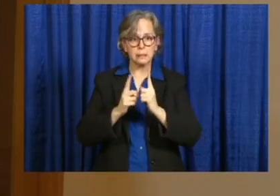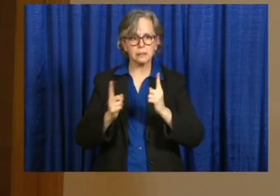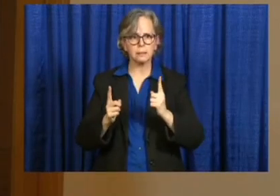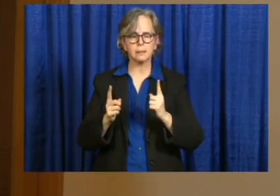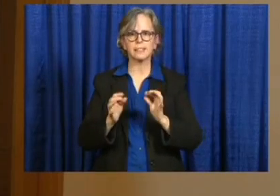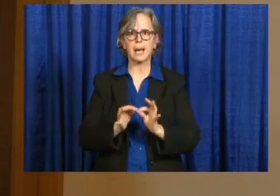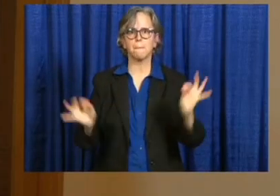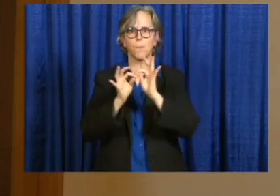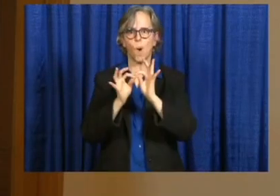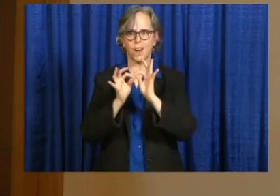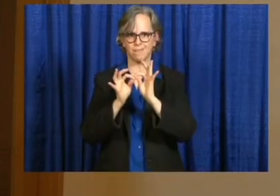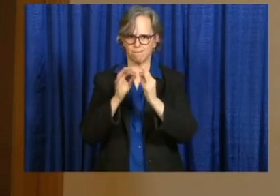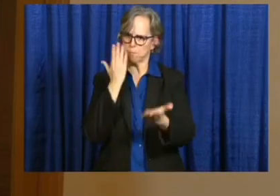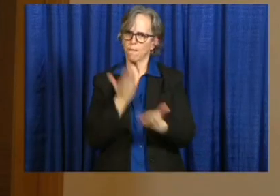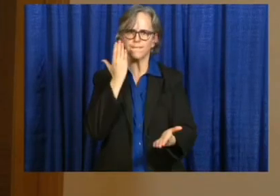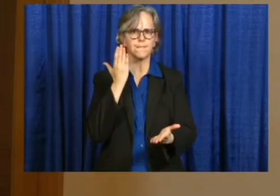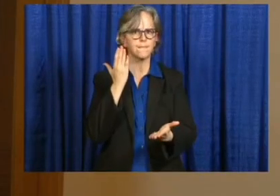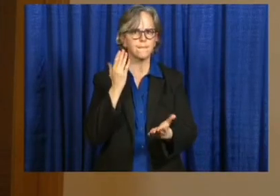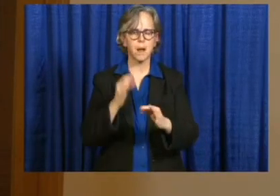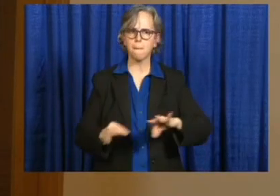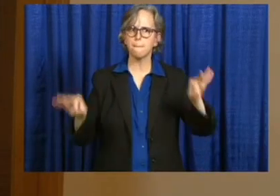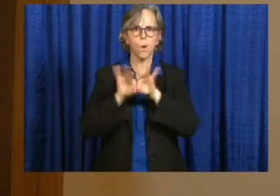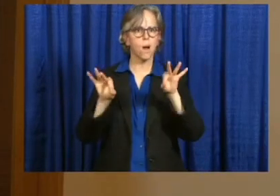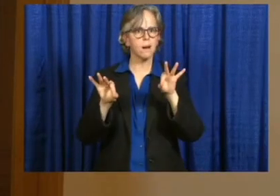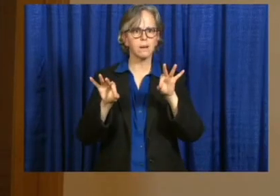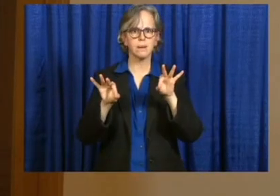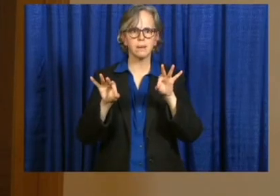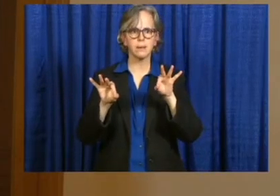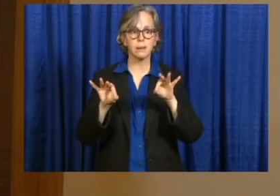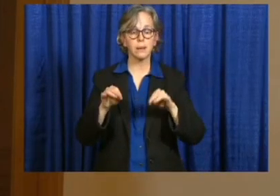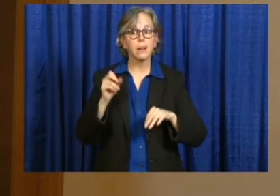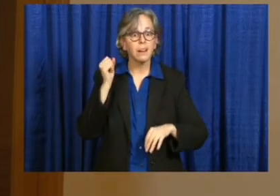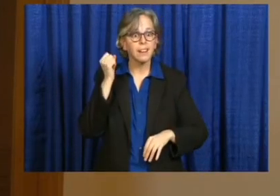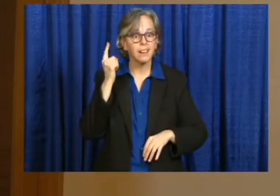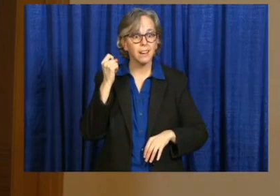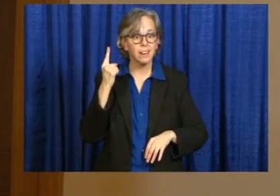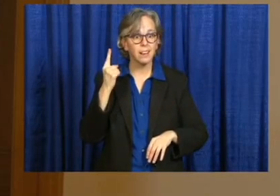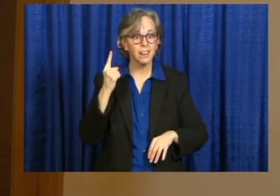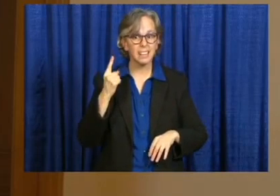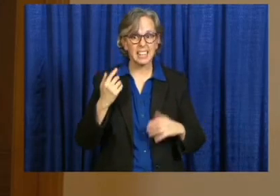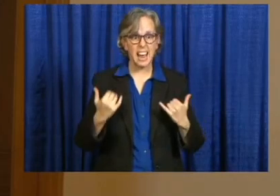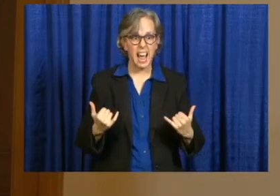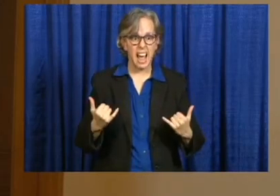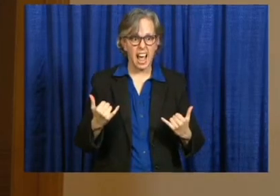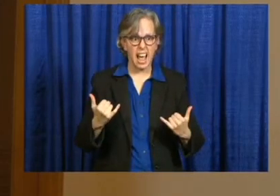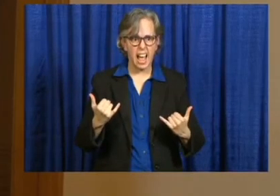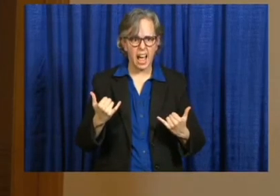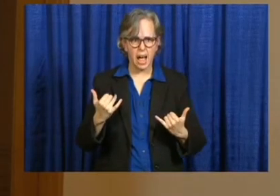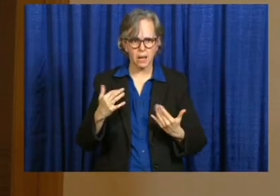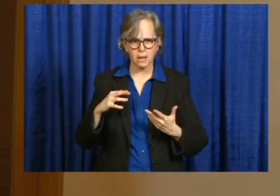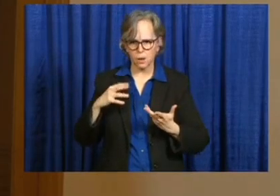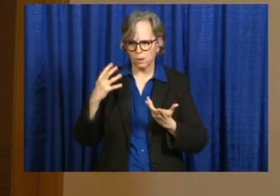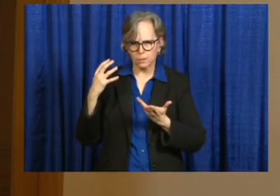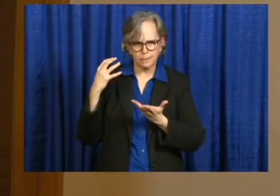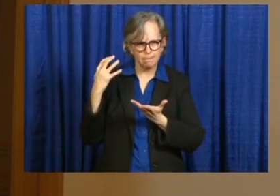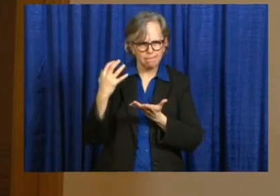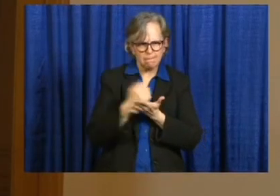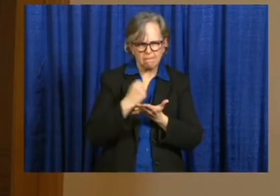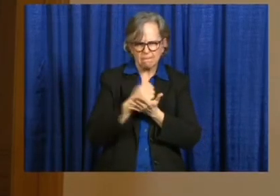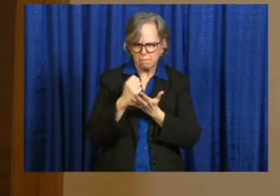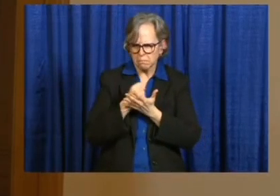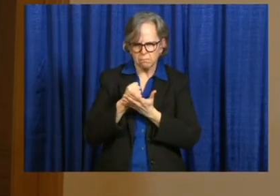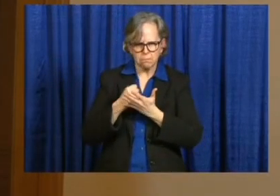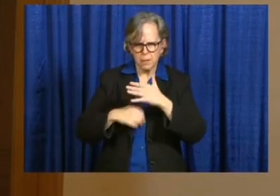it's also some of the response phase we're in now. We are working very hard to maximize the healthcare capacity part, but